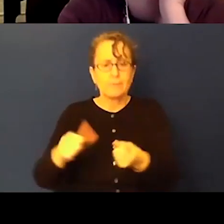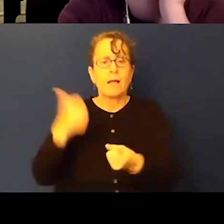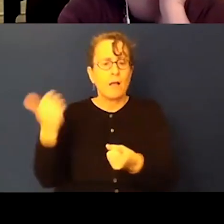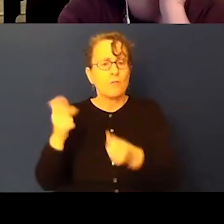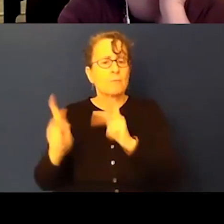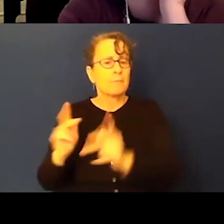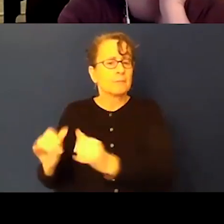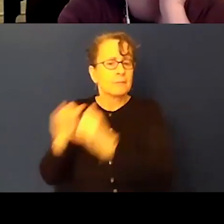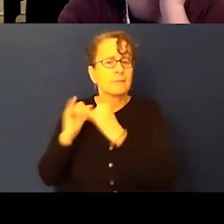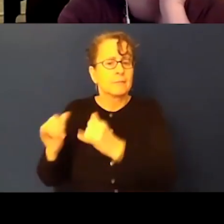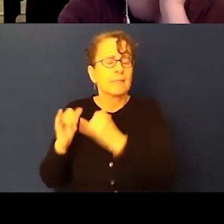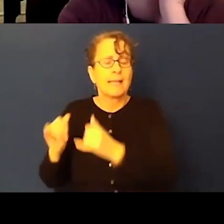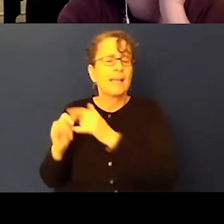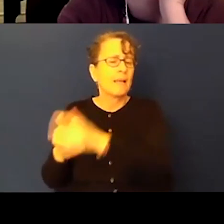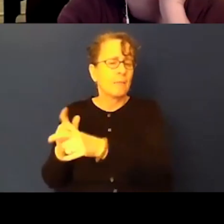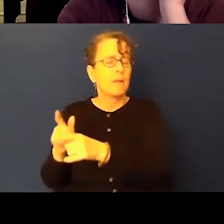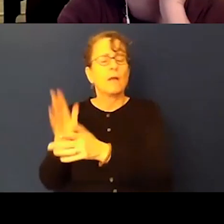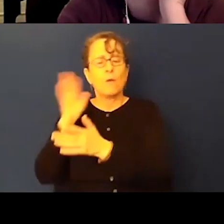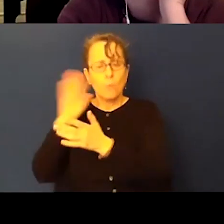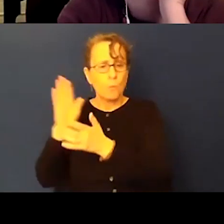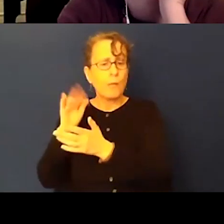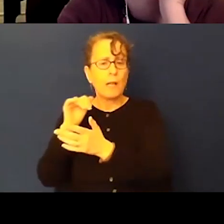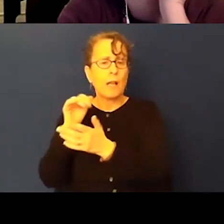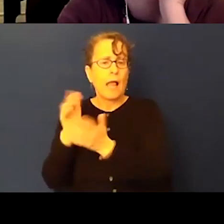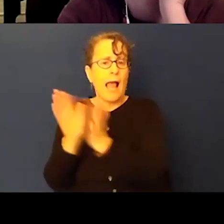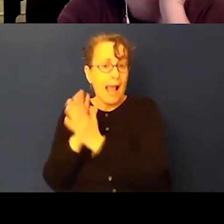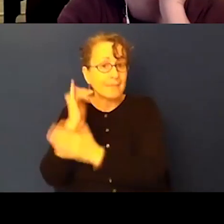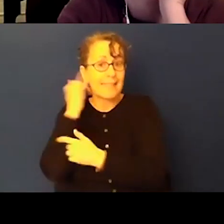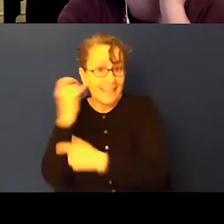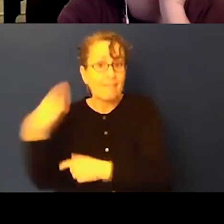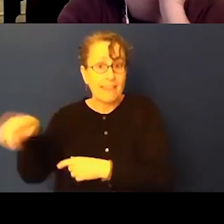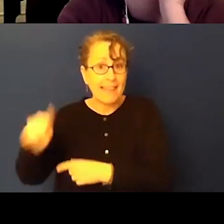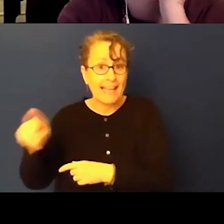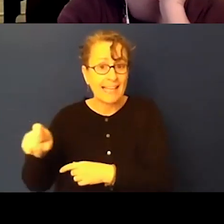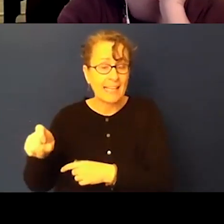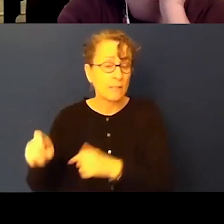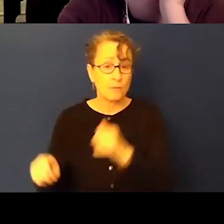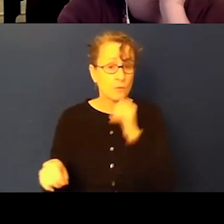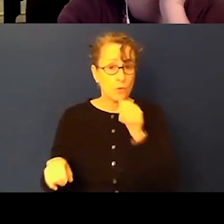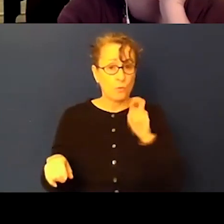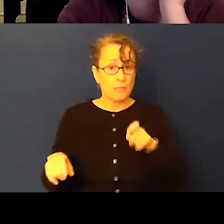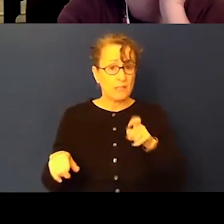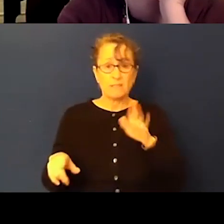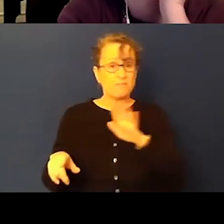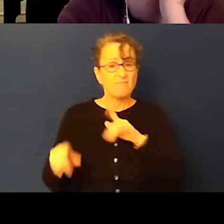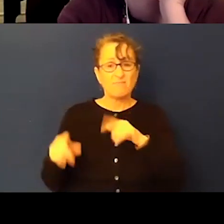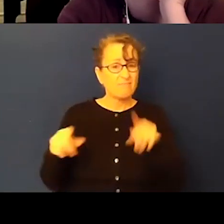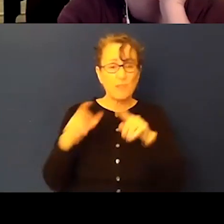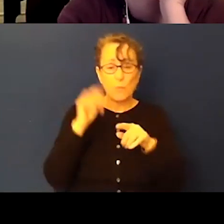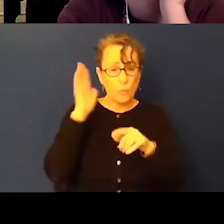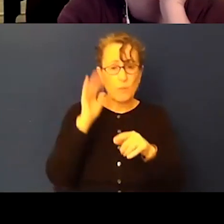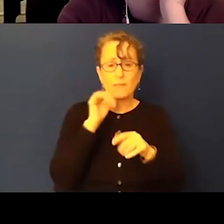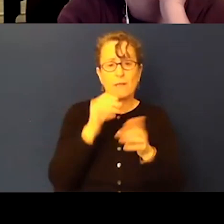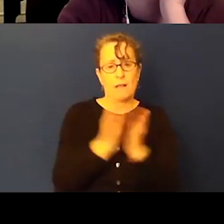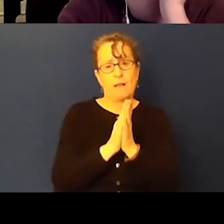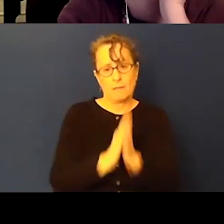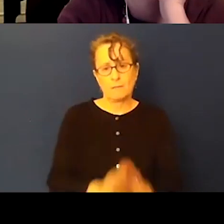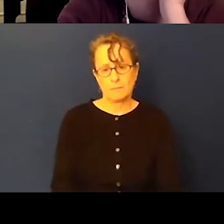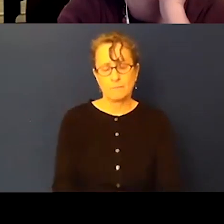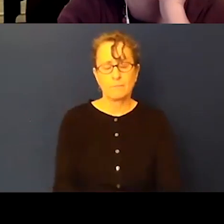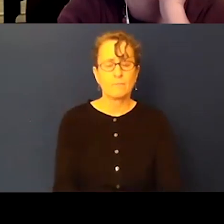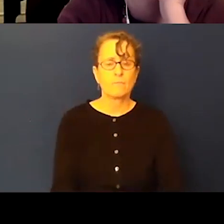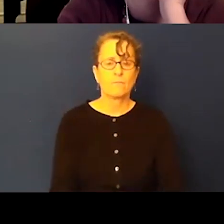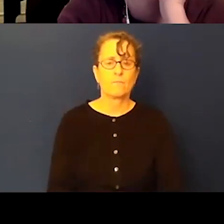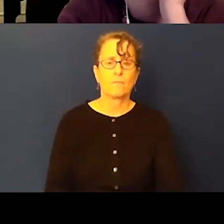Thank you, Daniel. I think I might just admit that when I started to think about this, I wasn't sure,